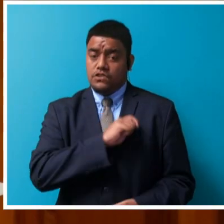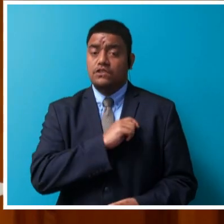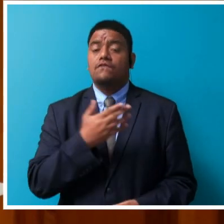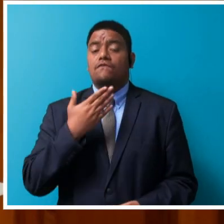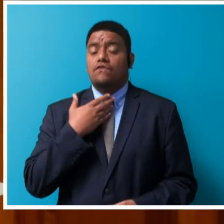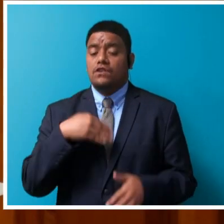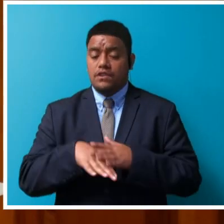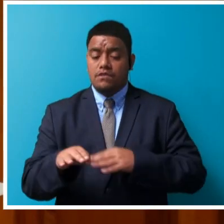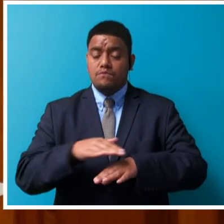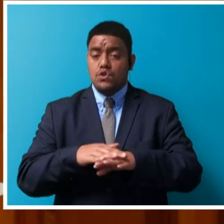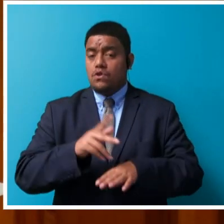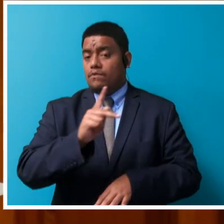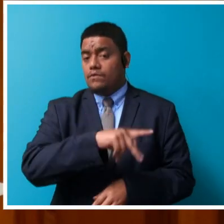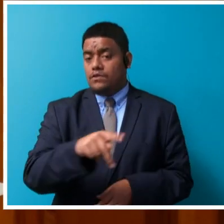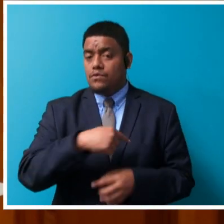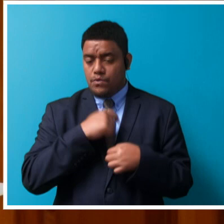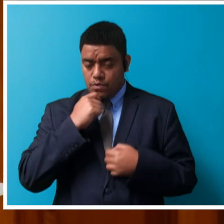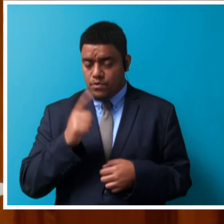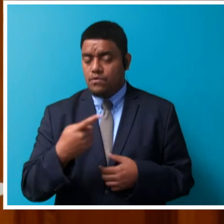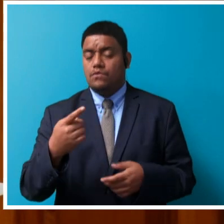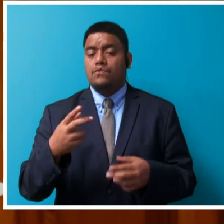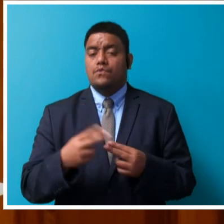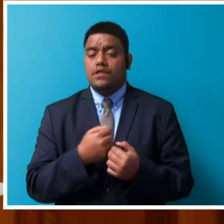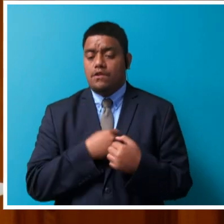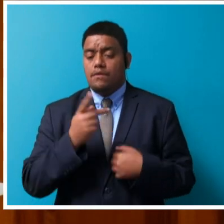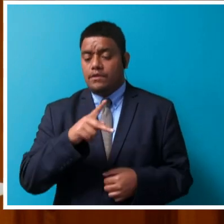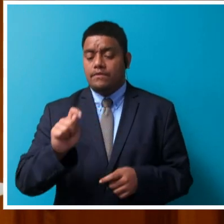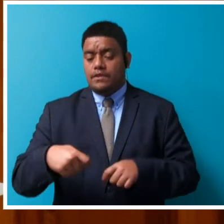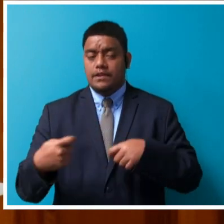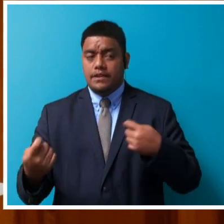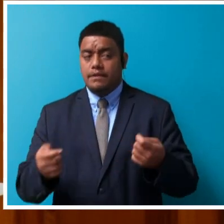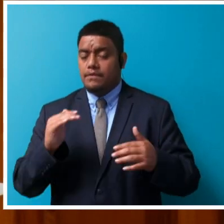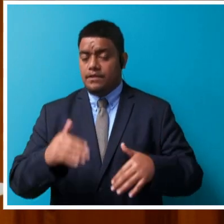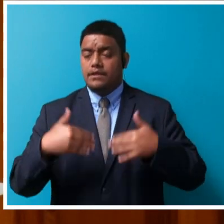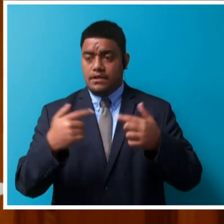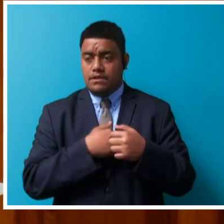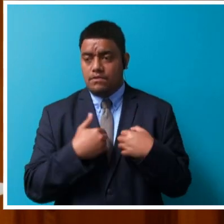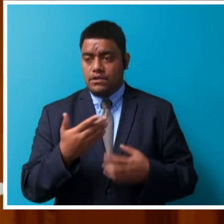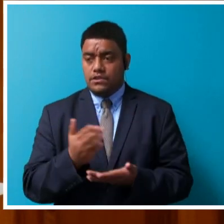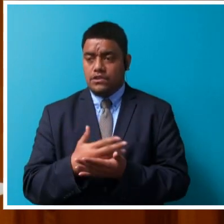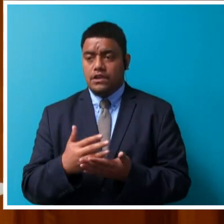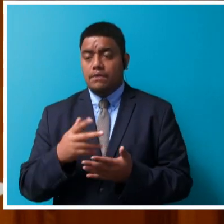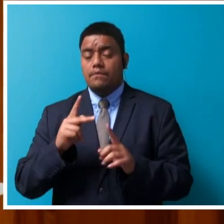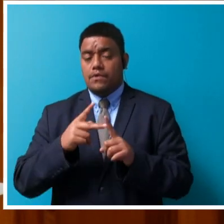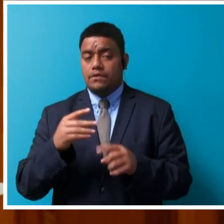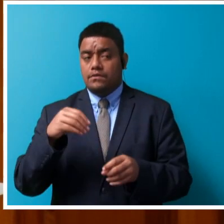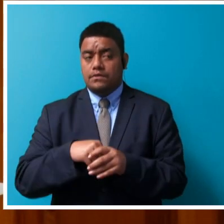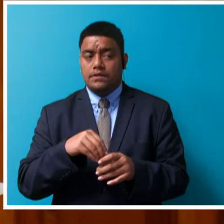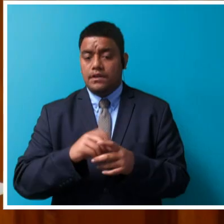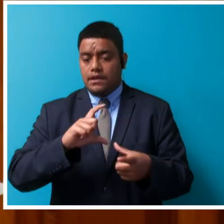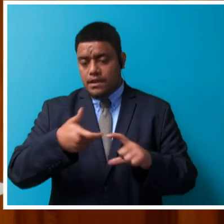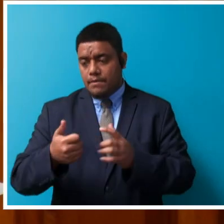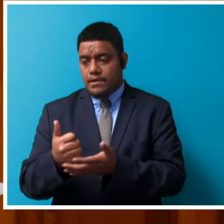Blue Pacific, we will continue working closely with our Pacific neighbors to advance our shared priorities, including climate